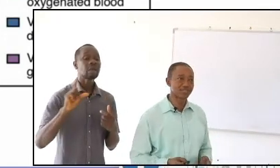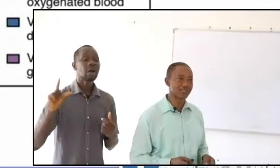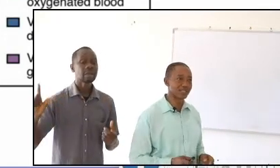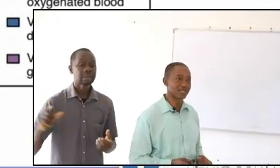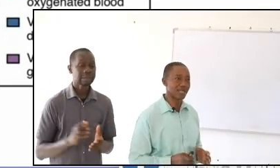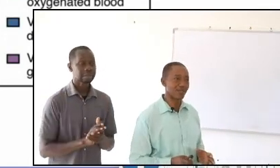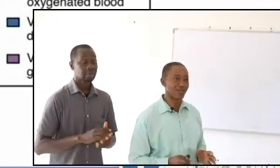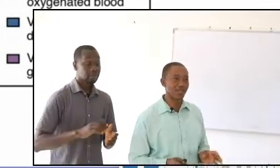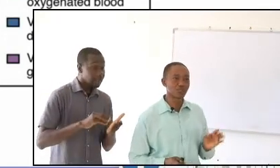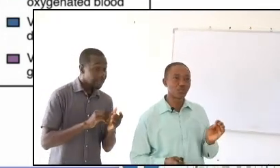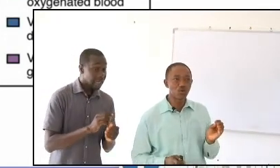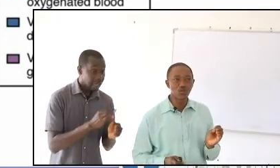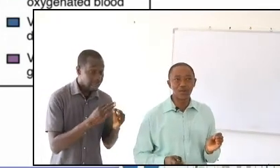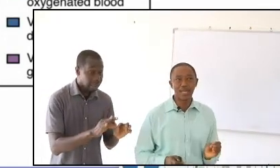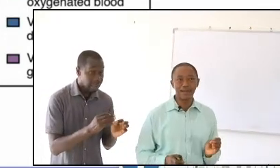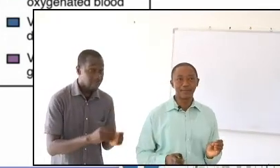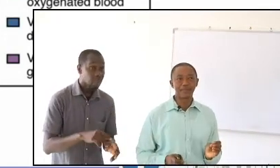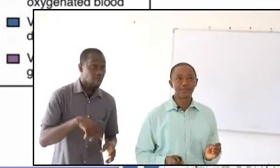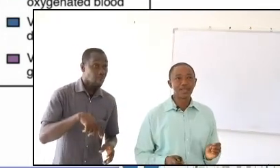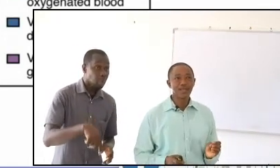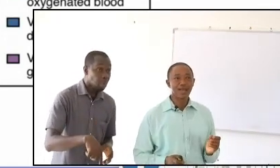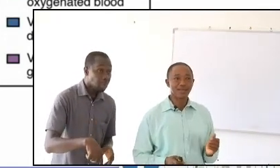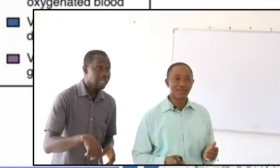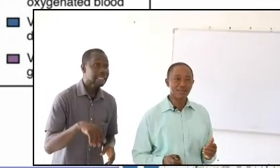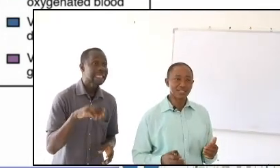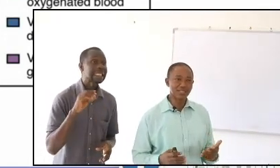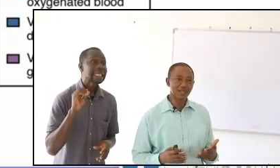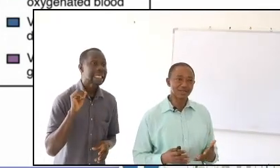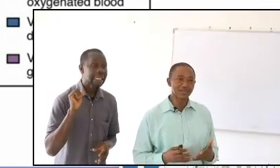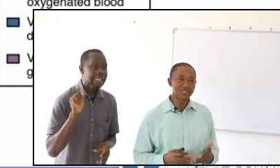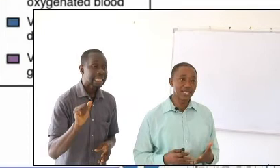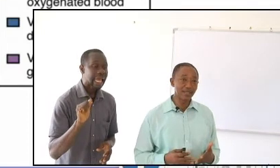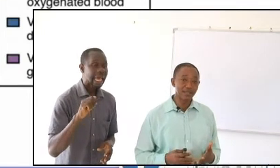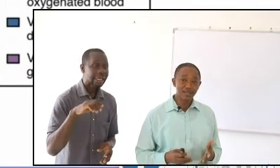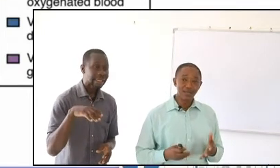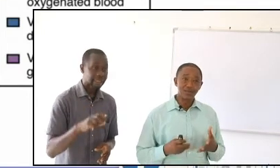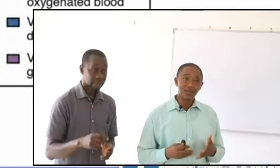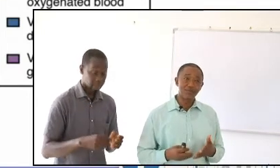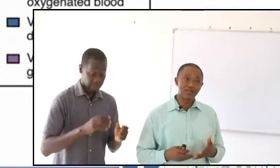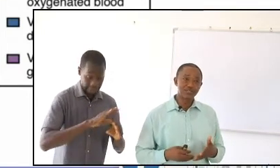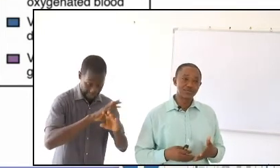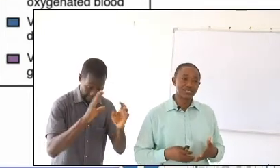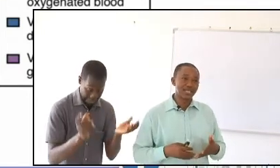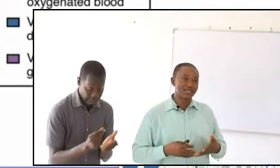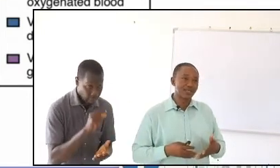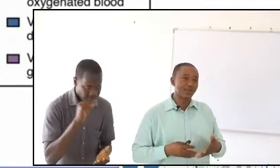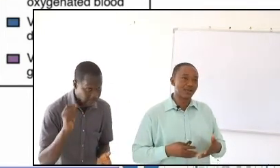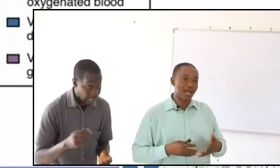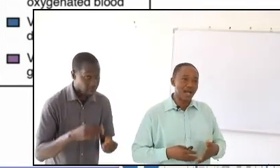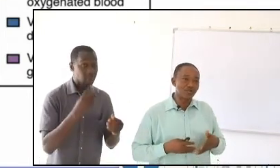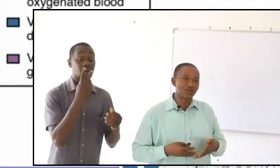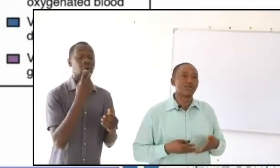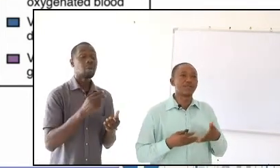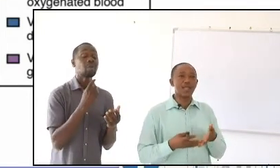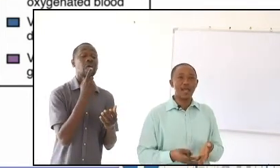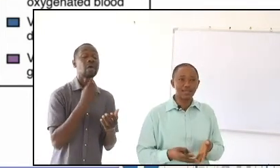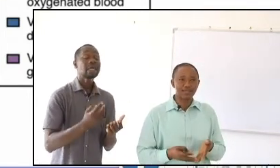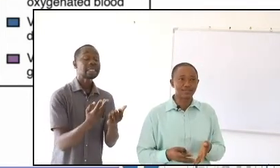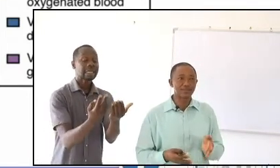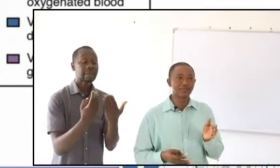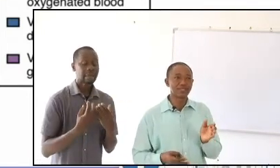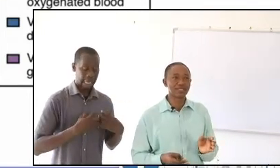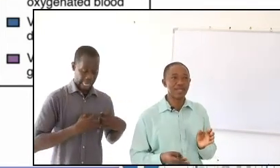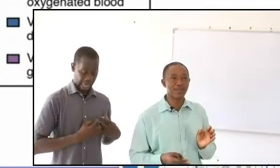we describe them as pulmonary. And remember, generally we say blood vessels that take blood out of the